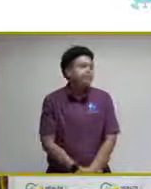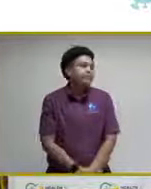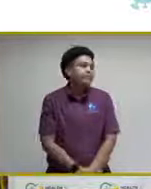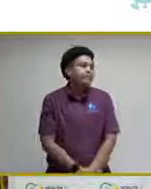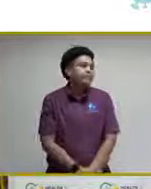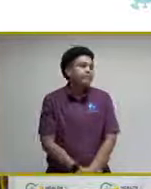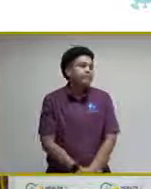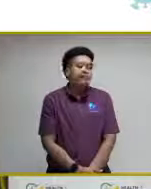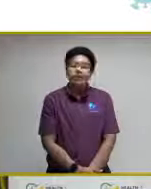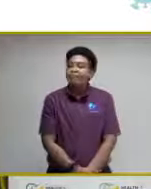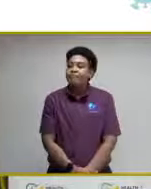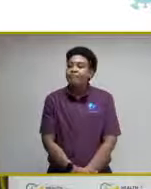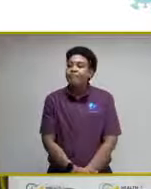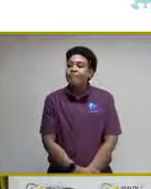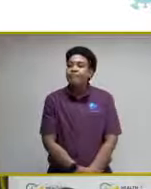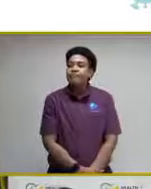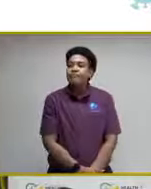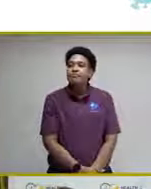appointment will be made.